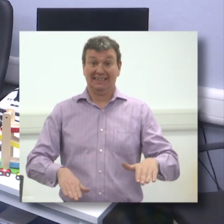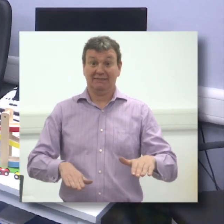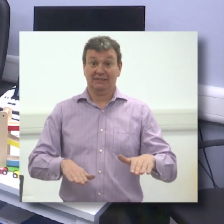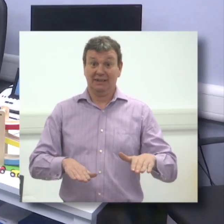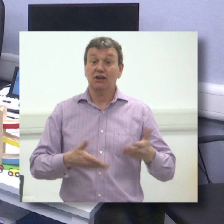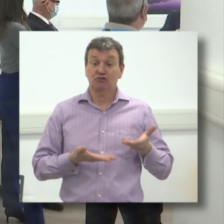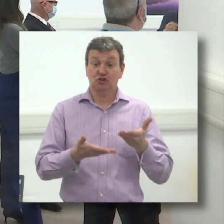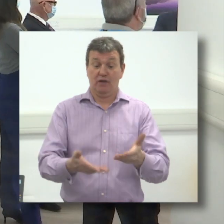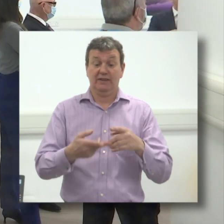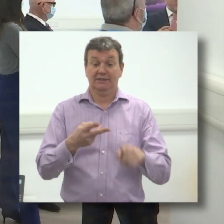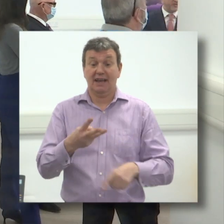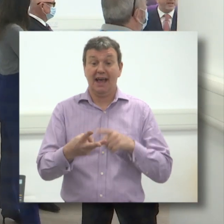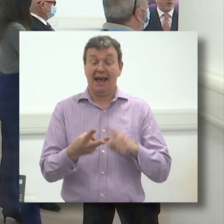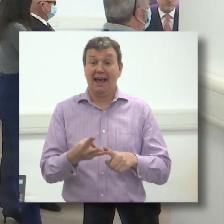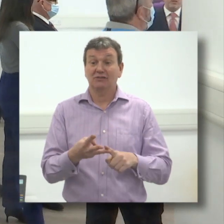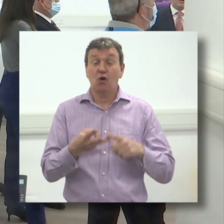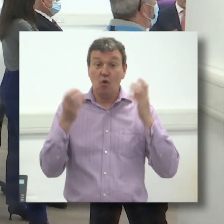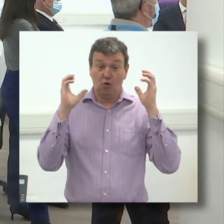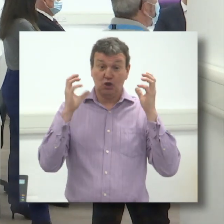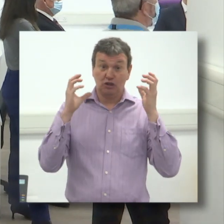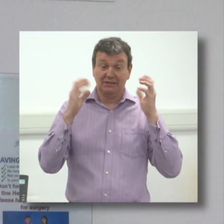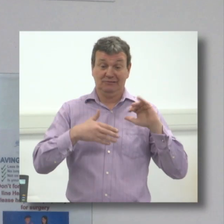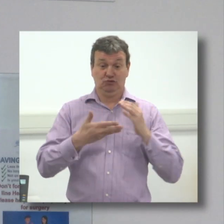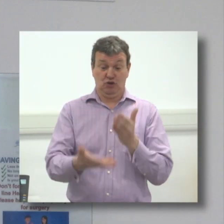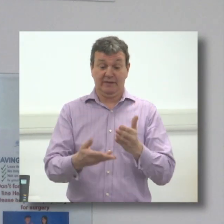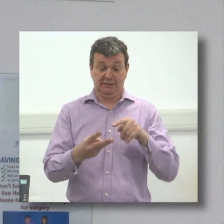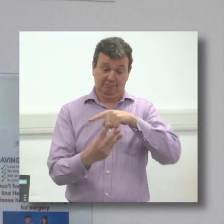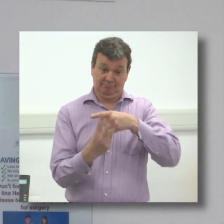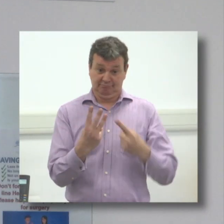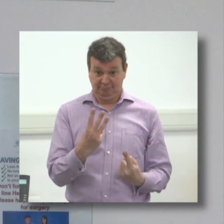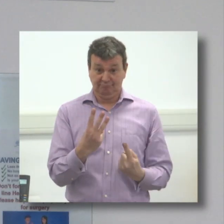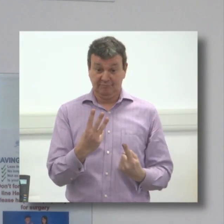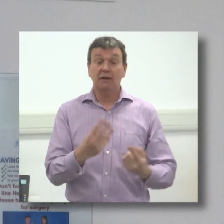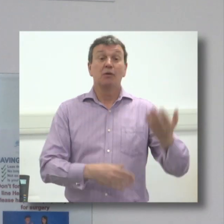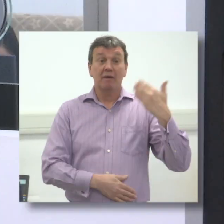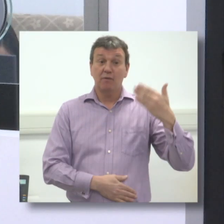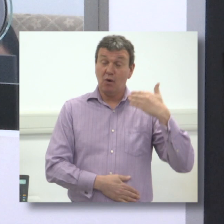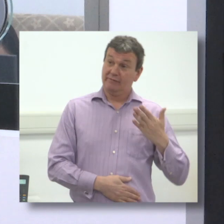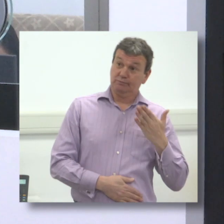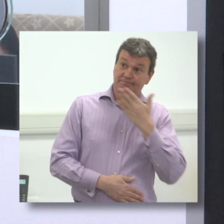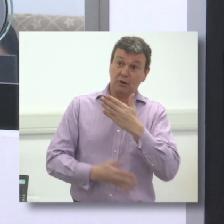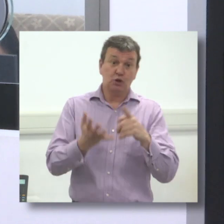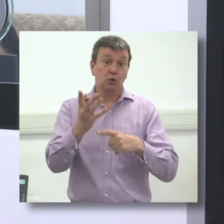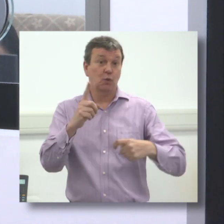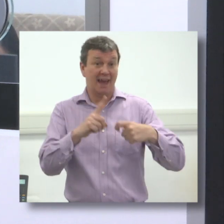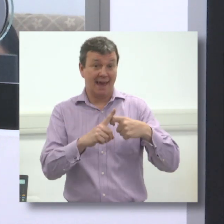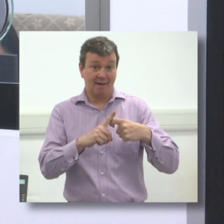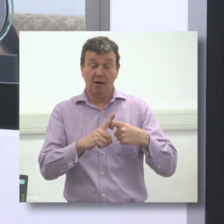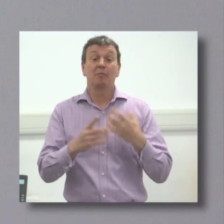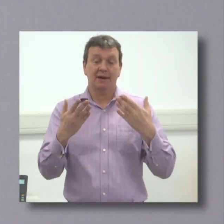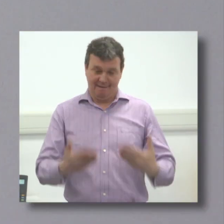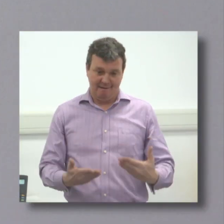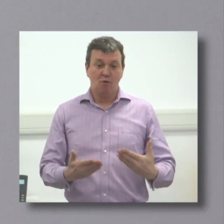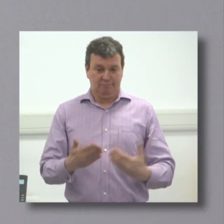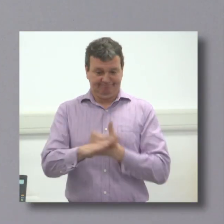more specific high-end otology service. So these are things that in the past have had to go to the UK. In particular, the